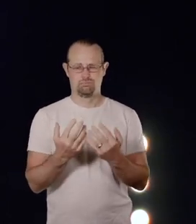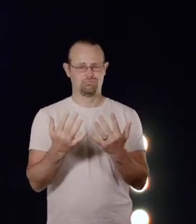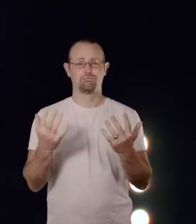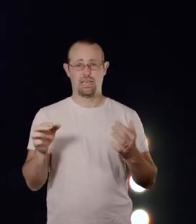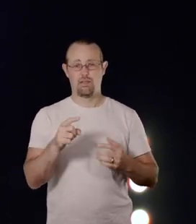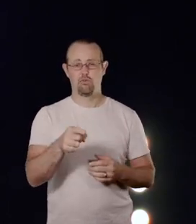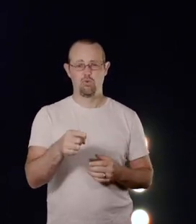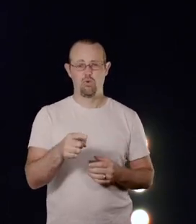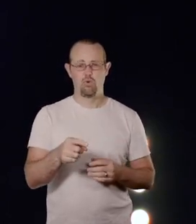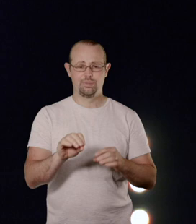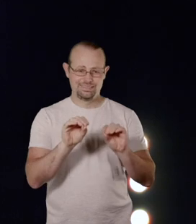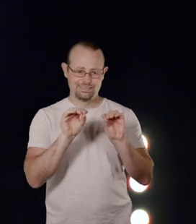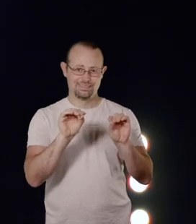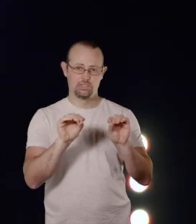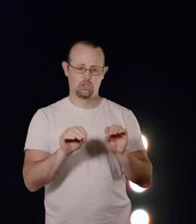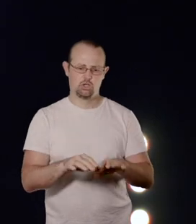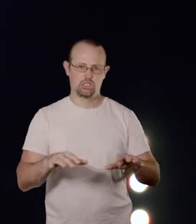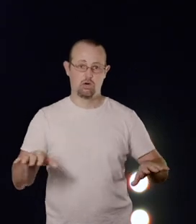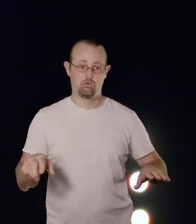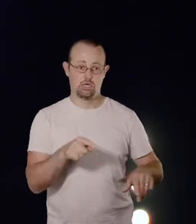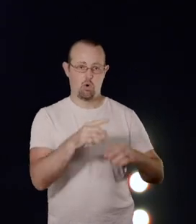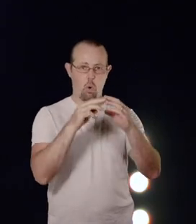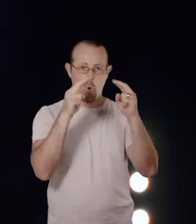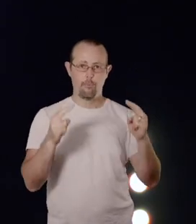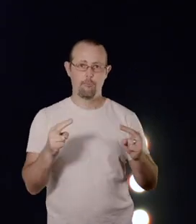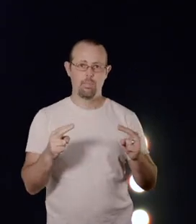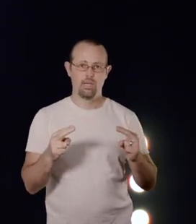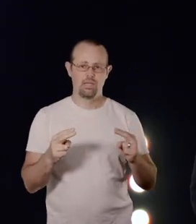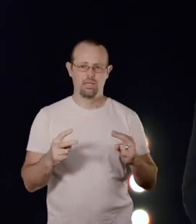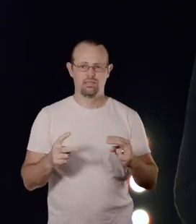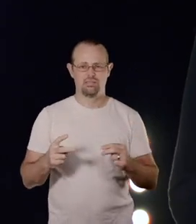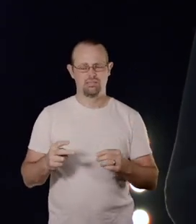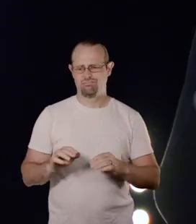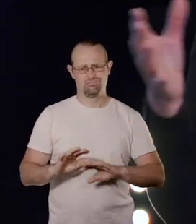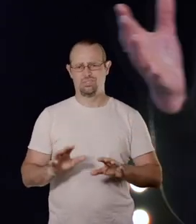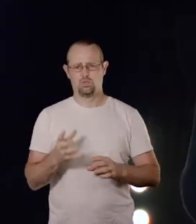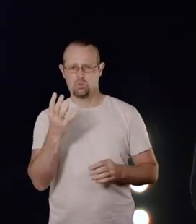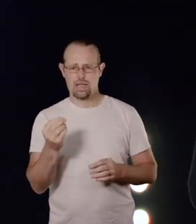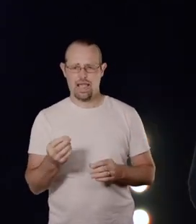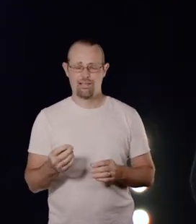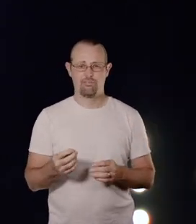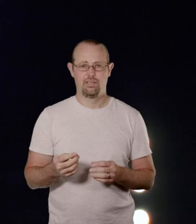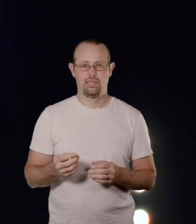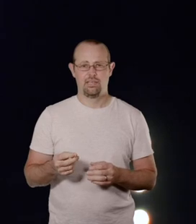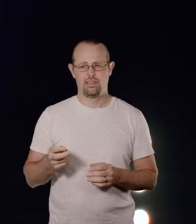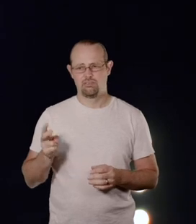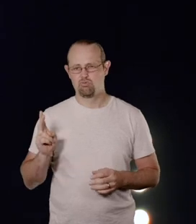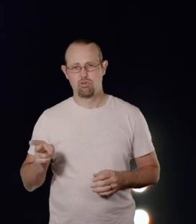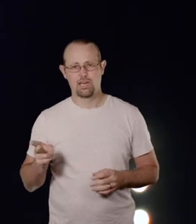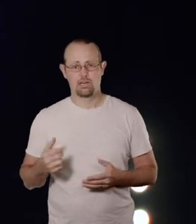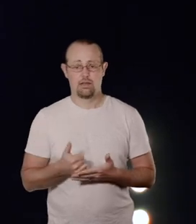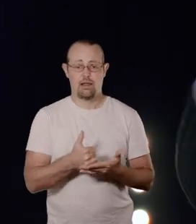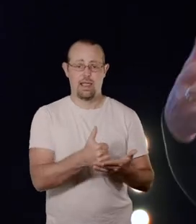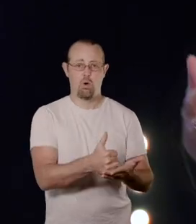homeschooling recently. Many of you have been cut off from the usual help that you would have, maybe through the organisations not being able to get to